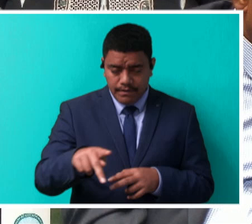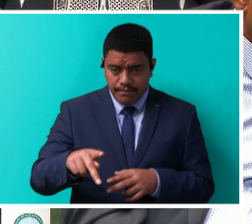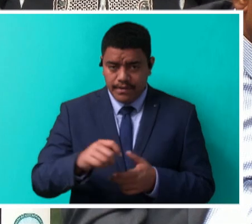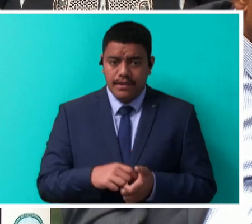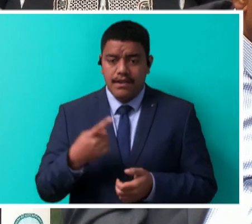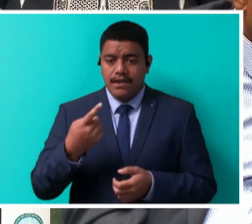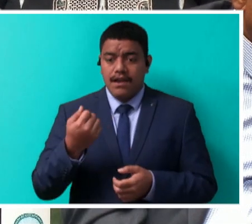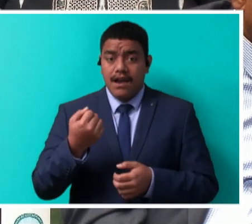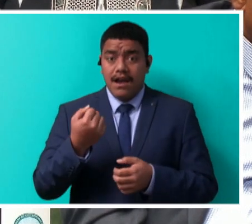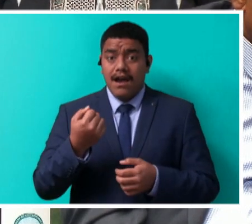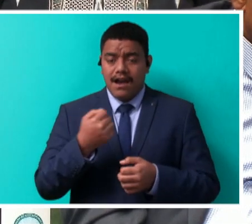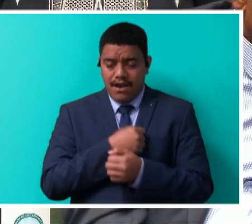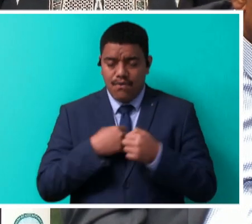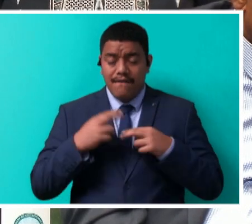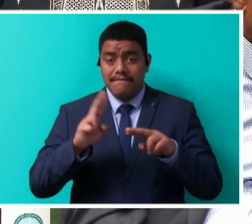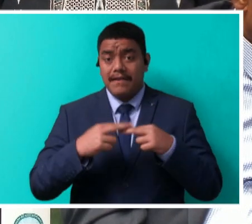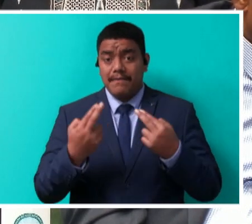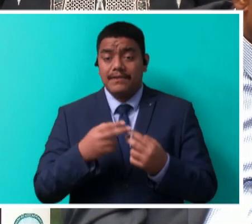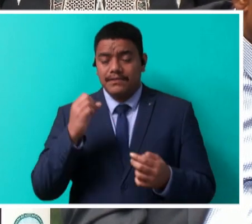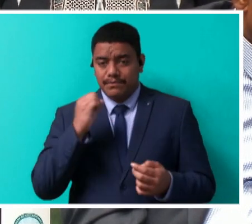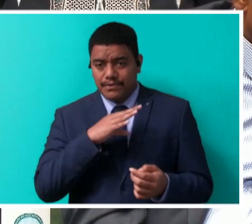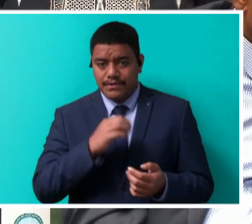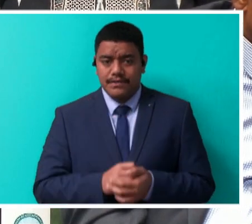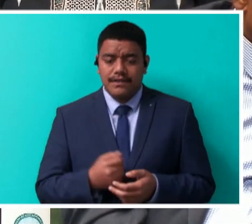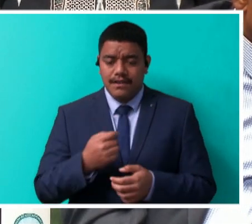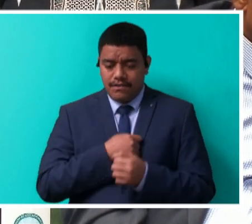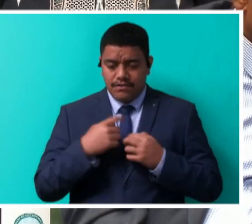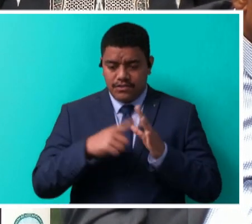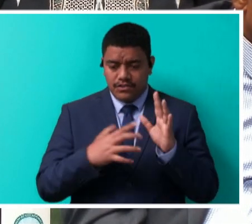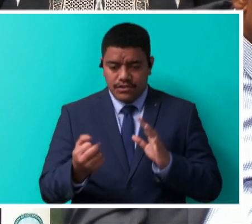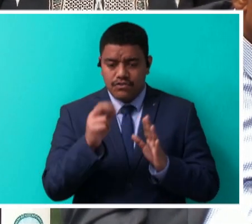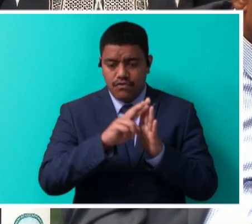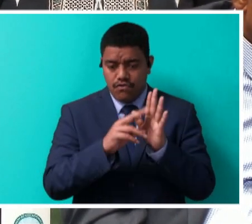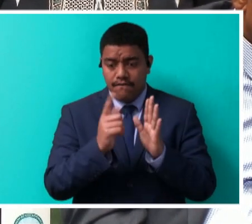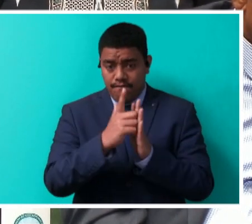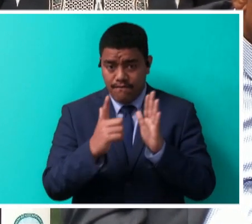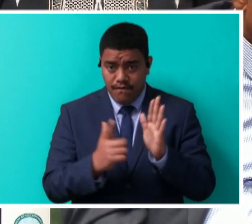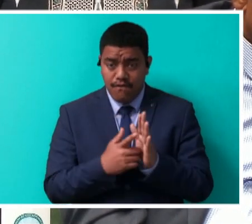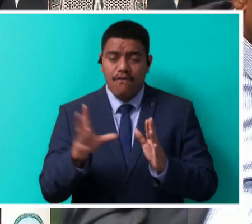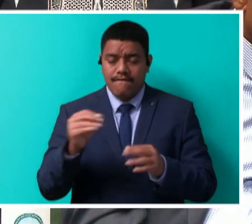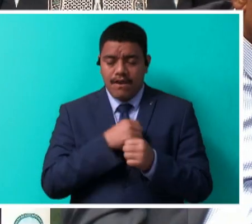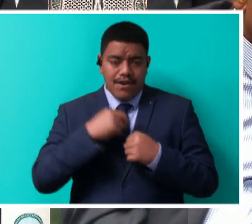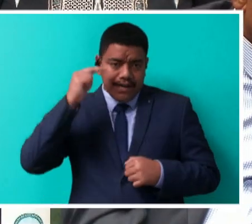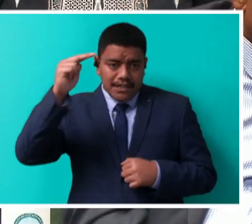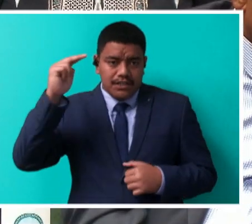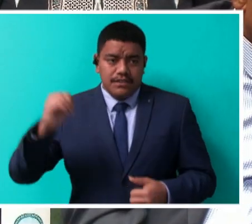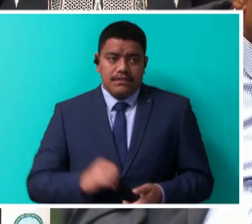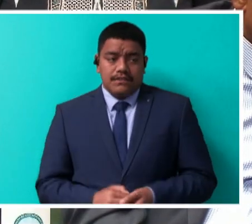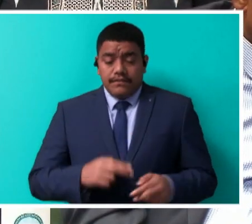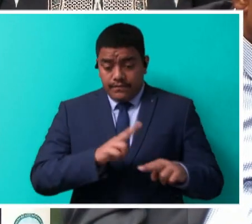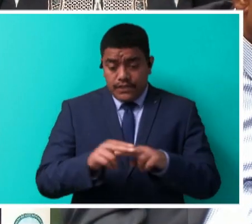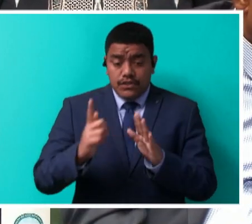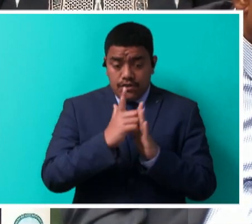our Wu-Wale spirit, ensuring that justice, fairness, and the rule of law remain strong pillars of our nation. Fiji's